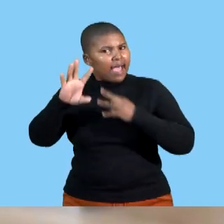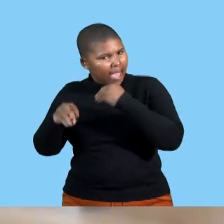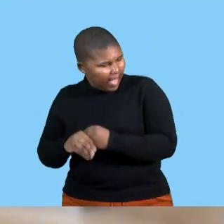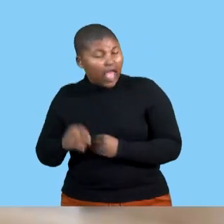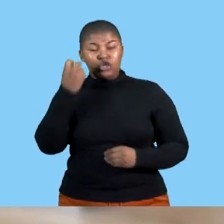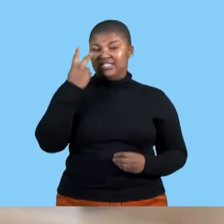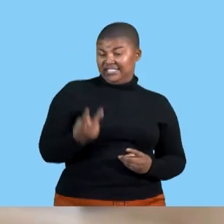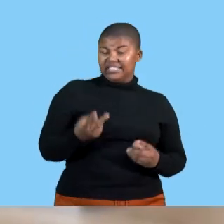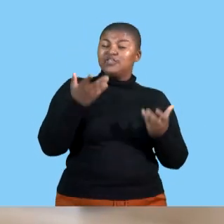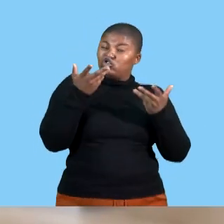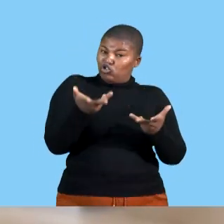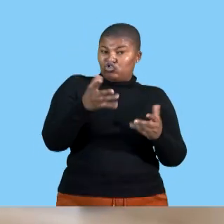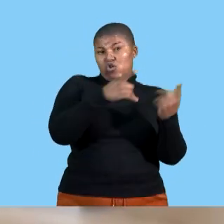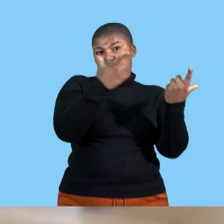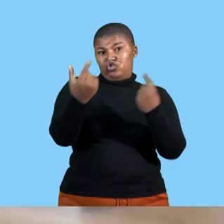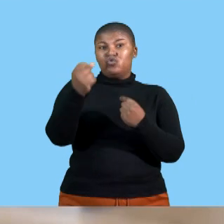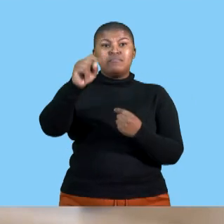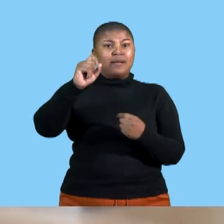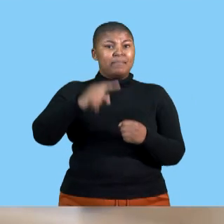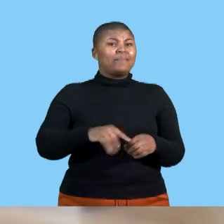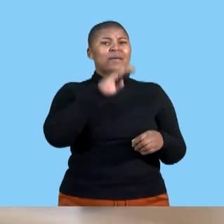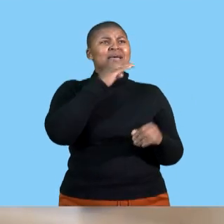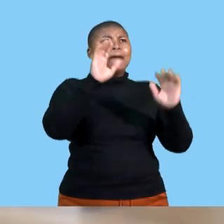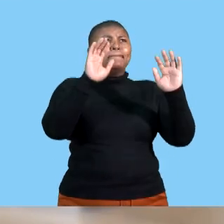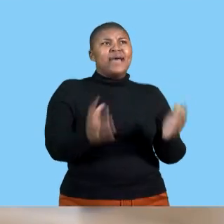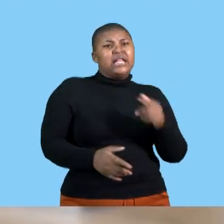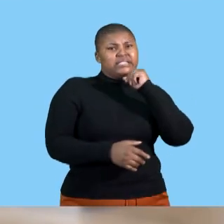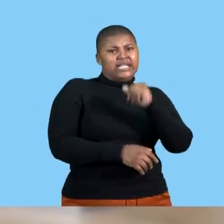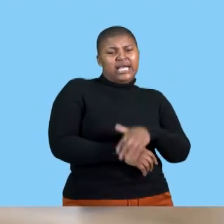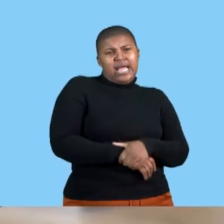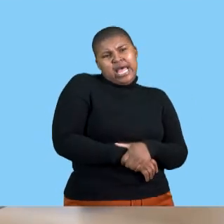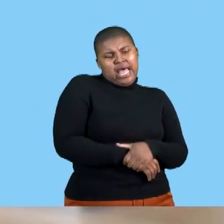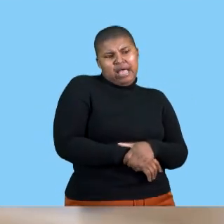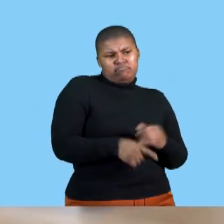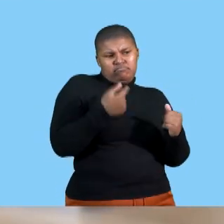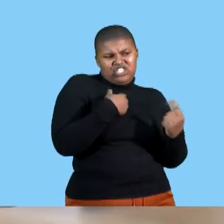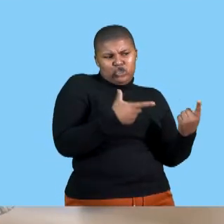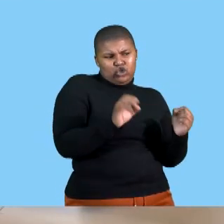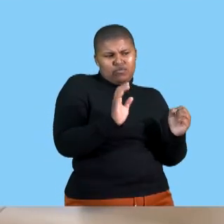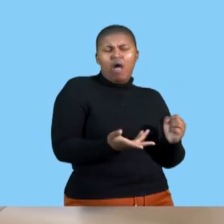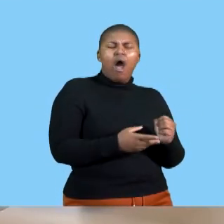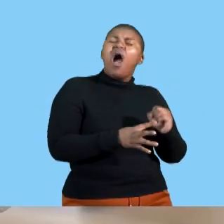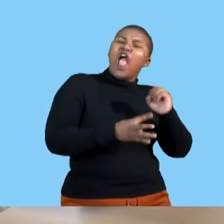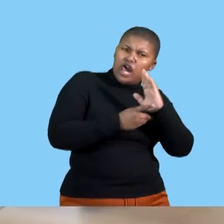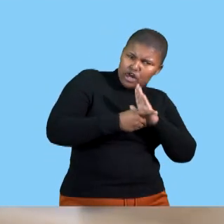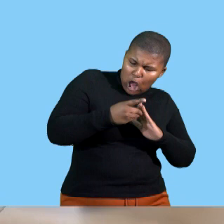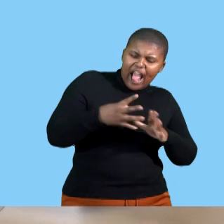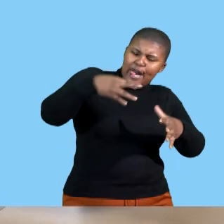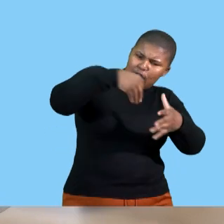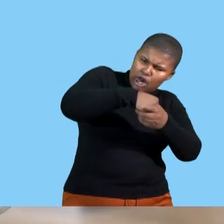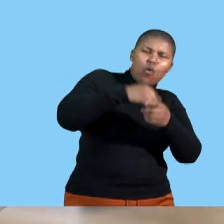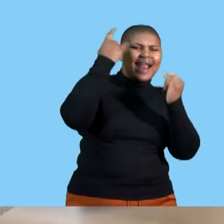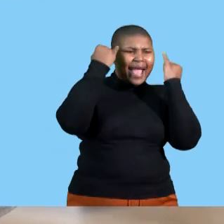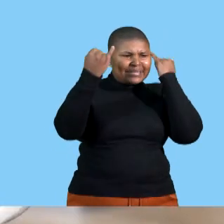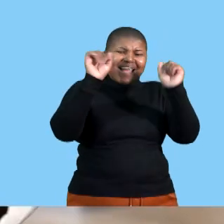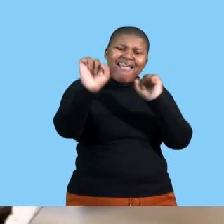the other person is building on this other person's ideas, and not building only by you are doing what you are developing, you are improving that